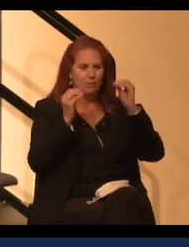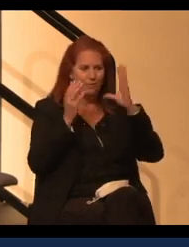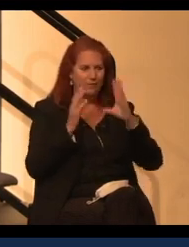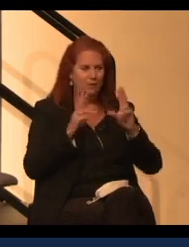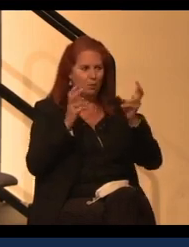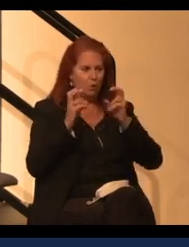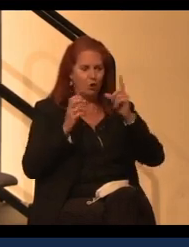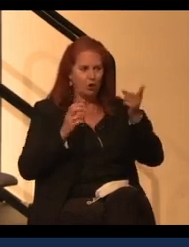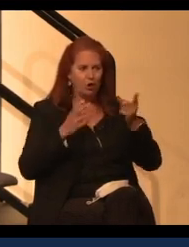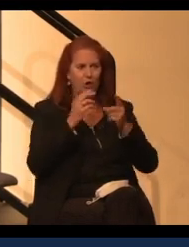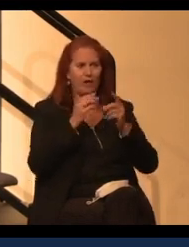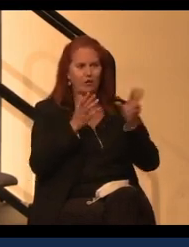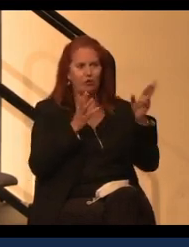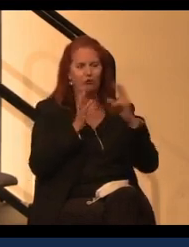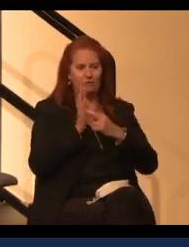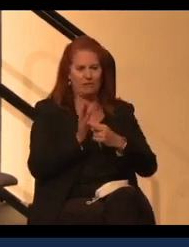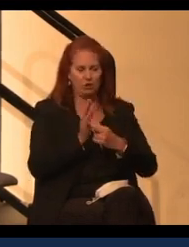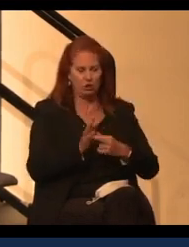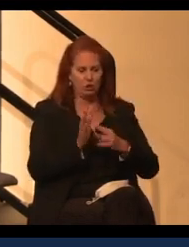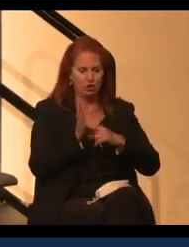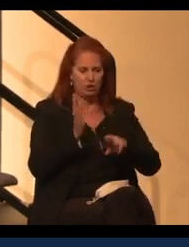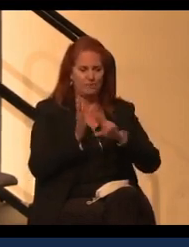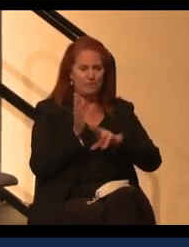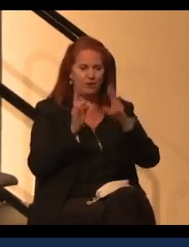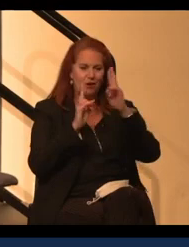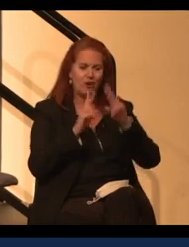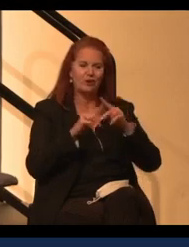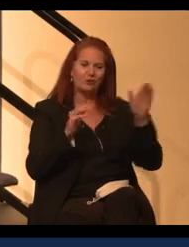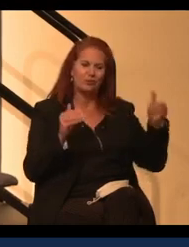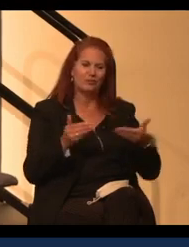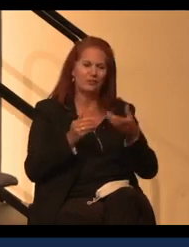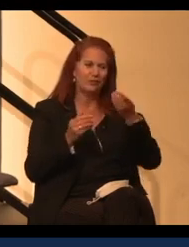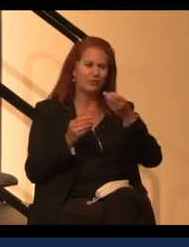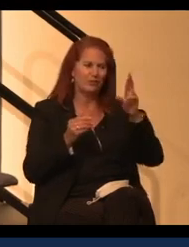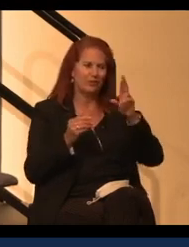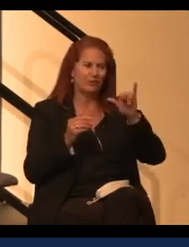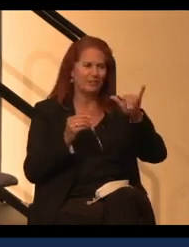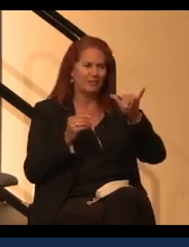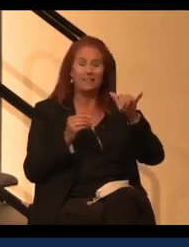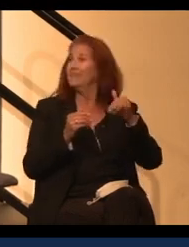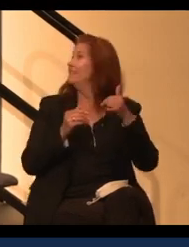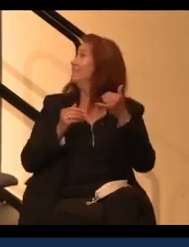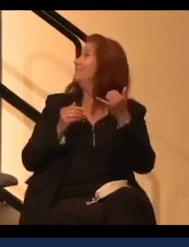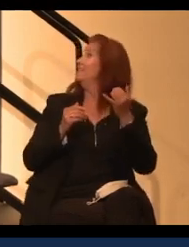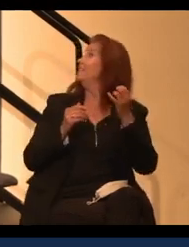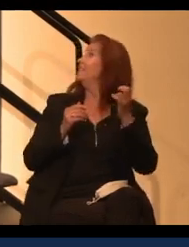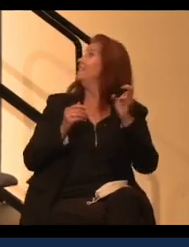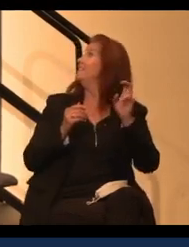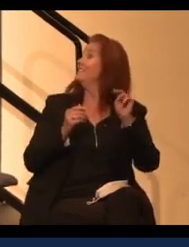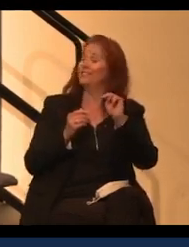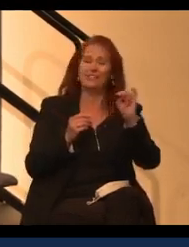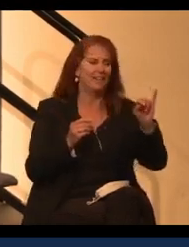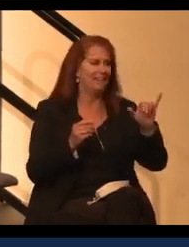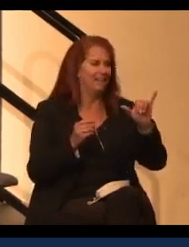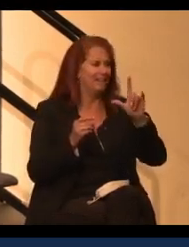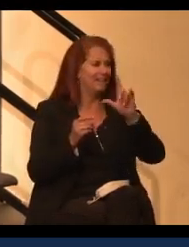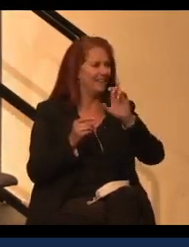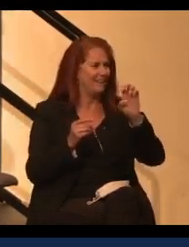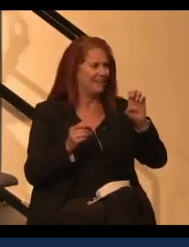and featured her research. It is my honor to introduce Dr. Jenny Lee.